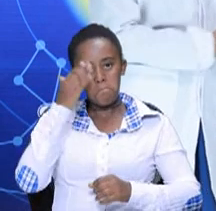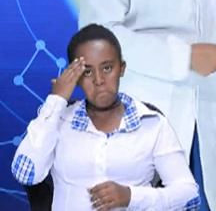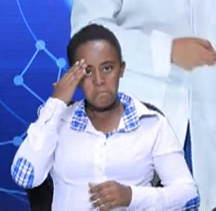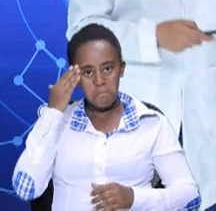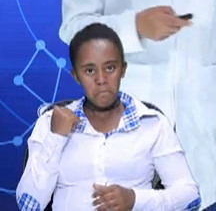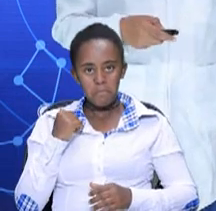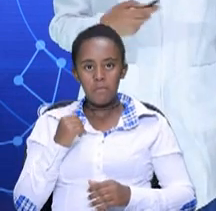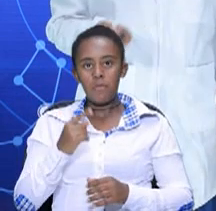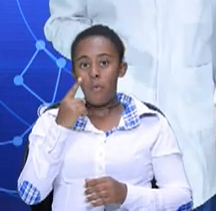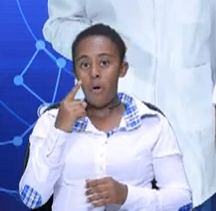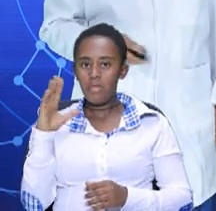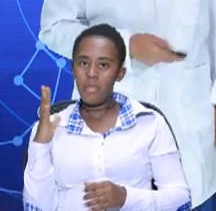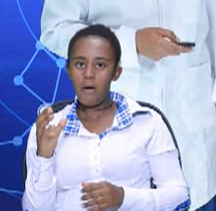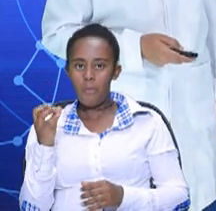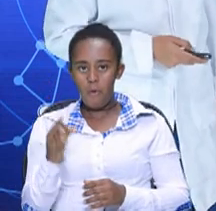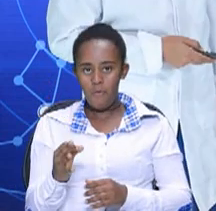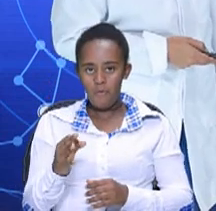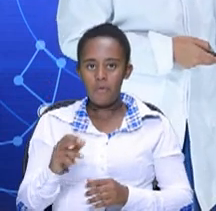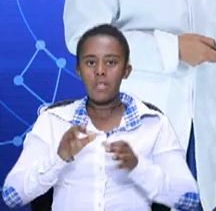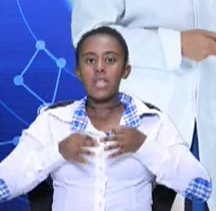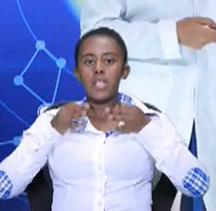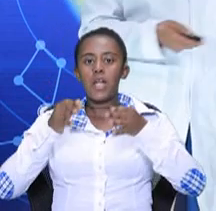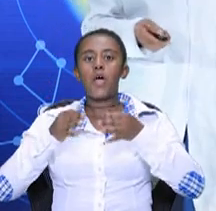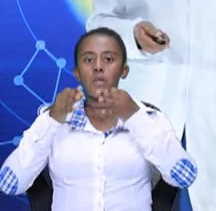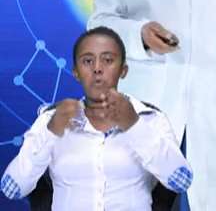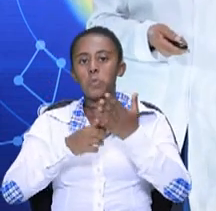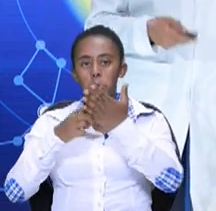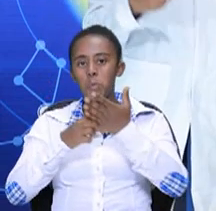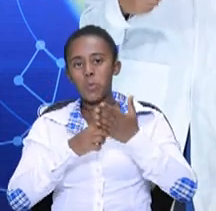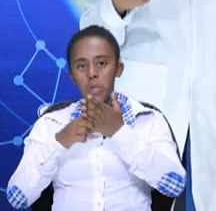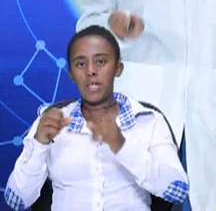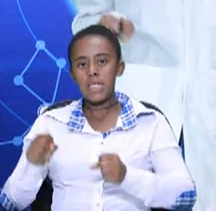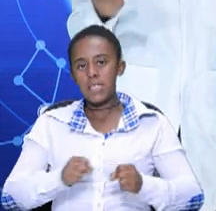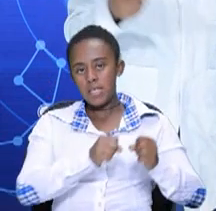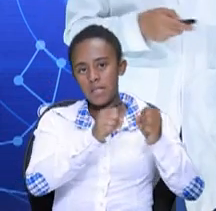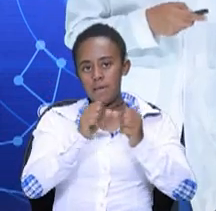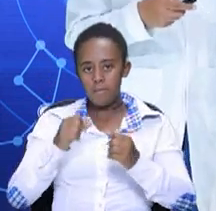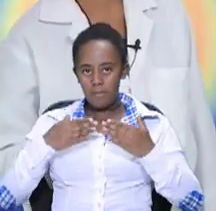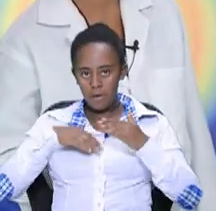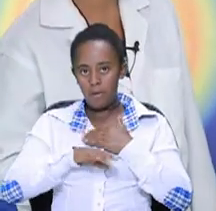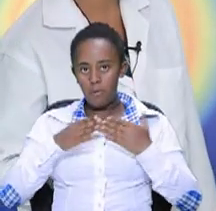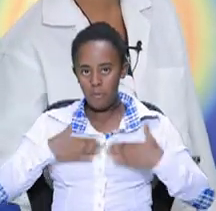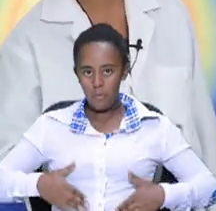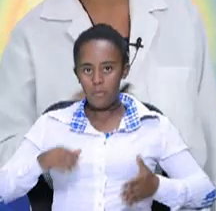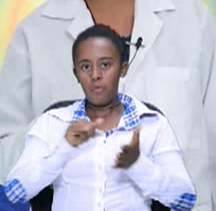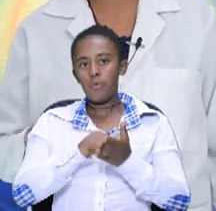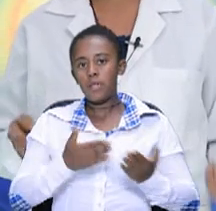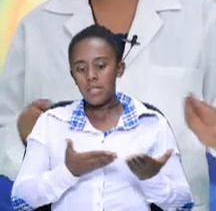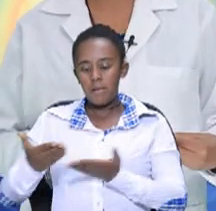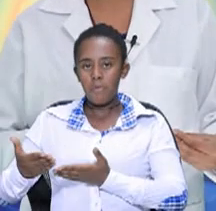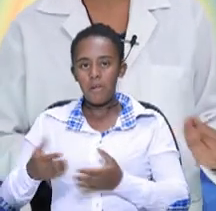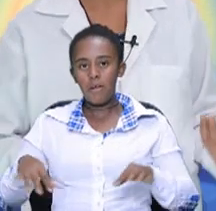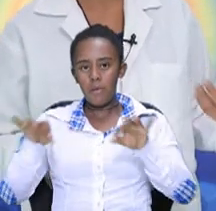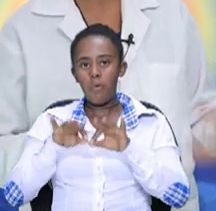know, is one type of transport system in our body that is used to supply